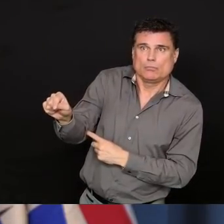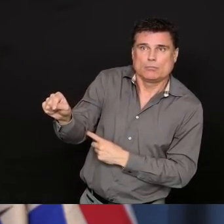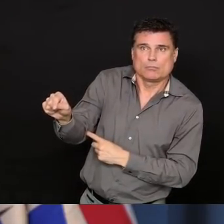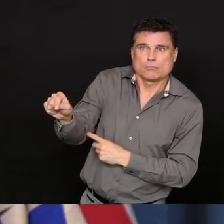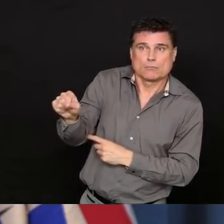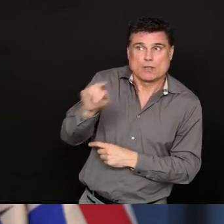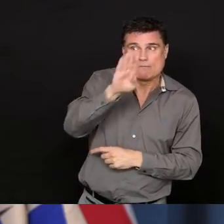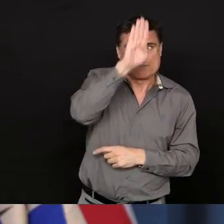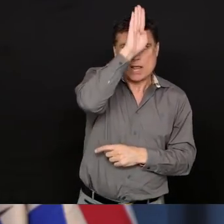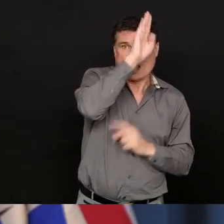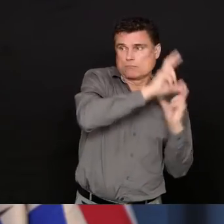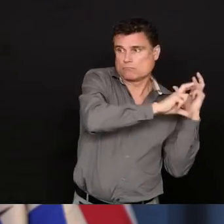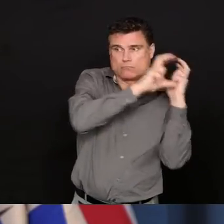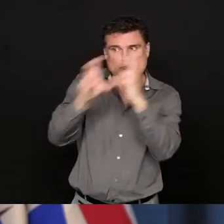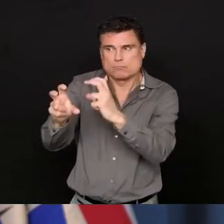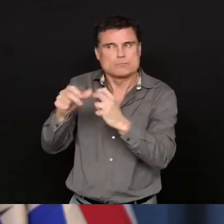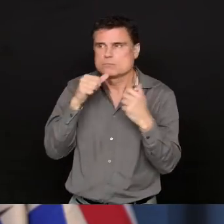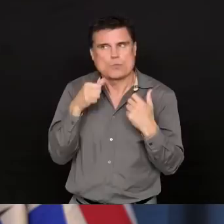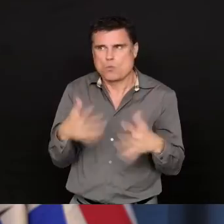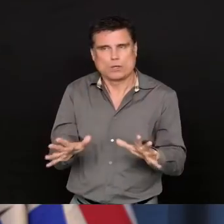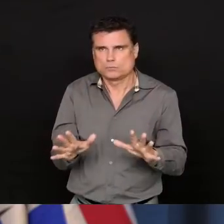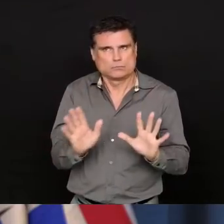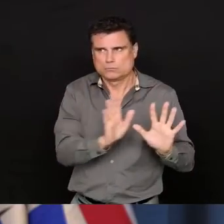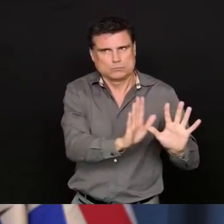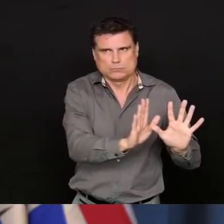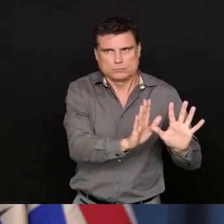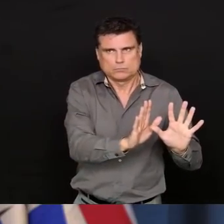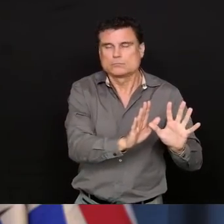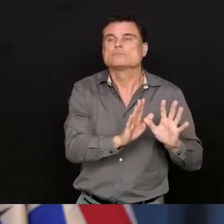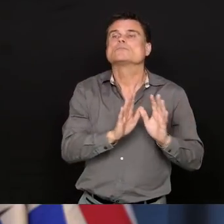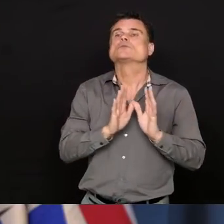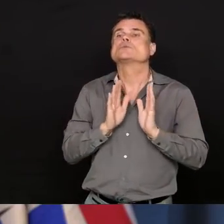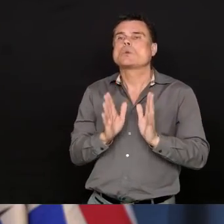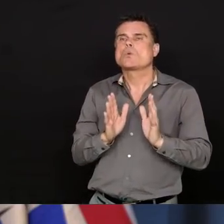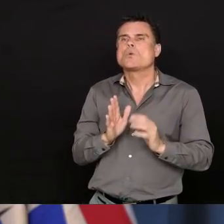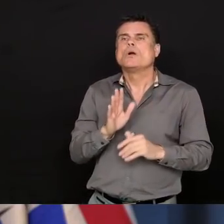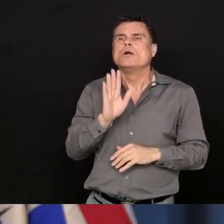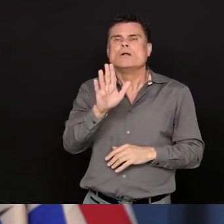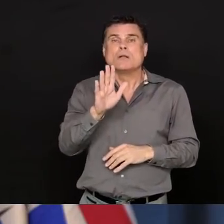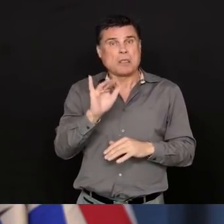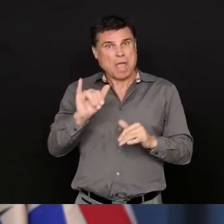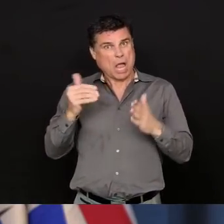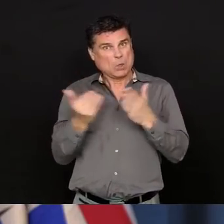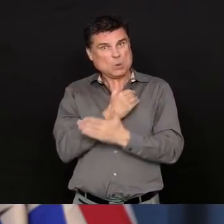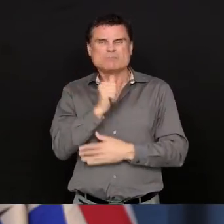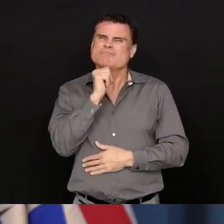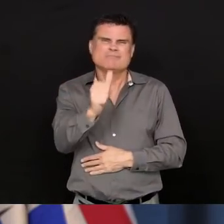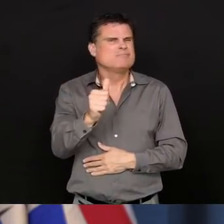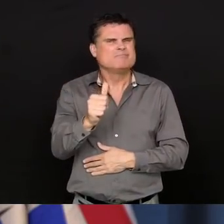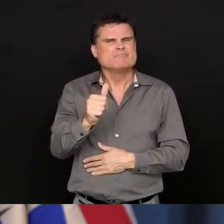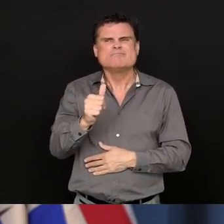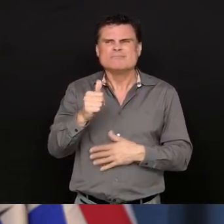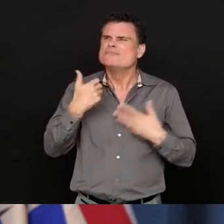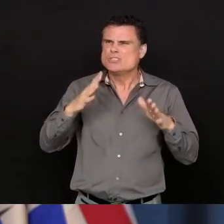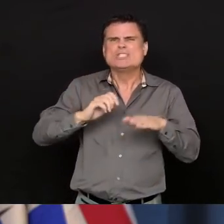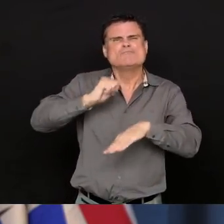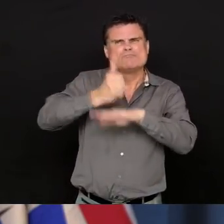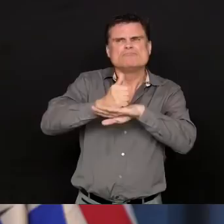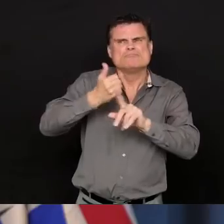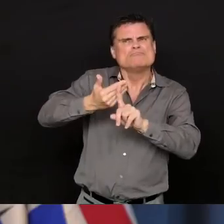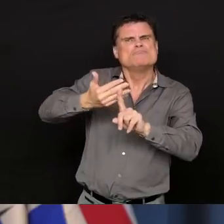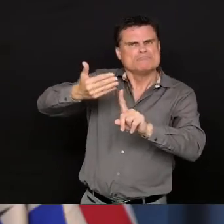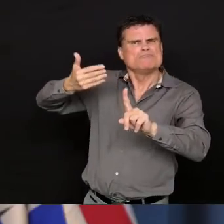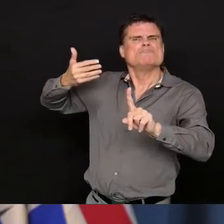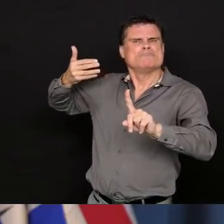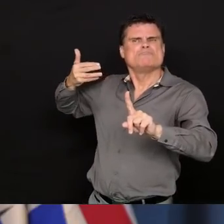well as the fire services that this came about. This is not a new thing. We have done this before in the pandemic, for